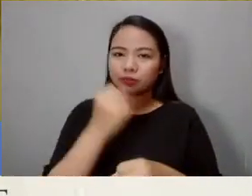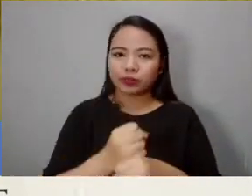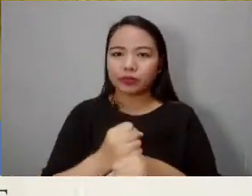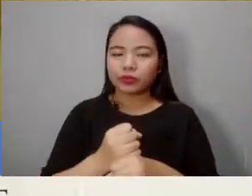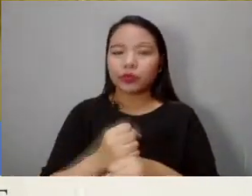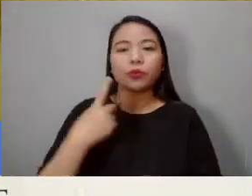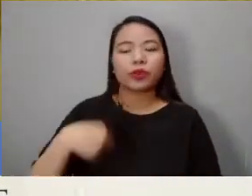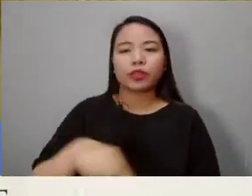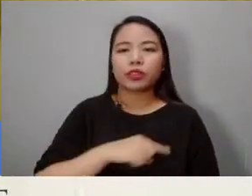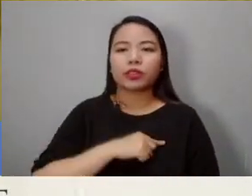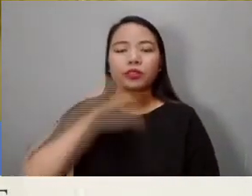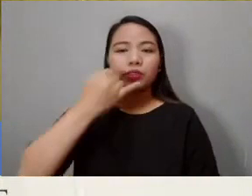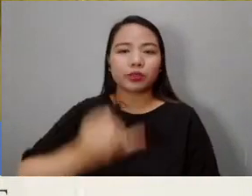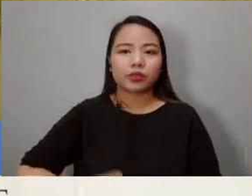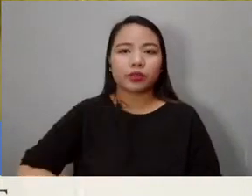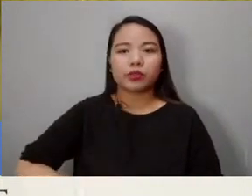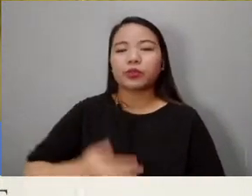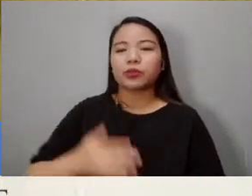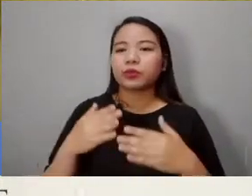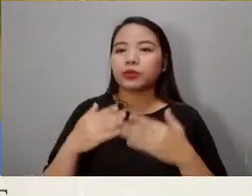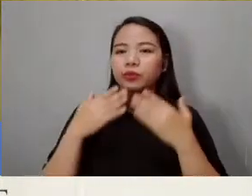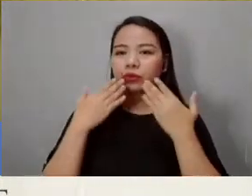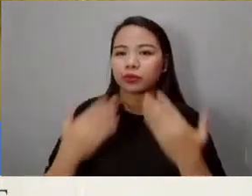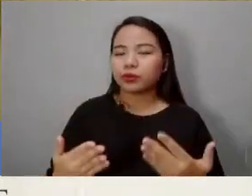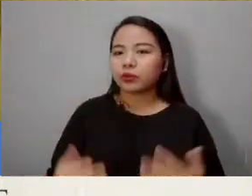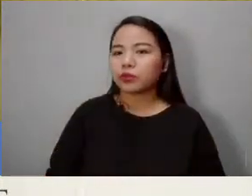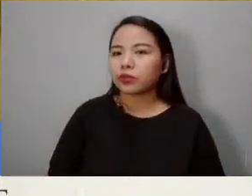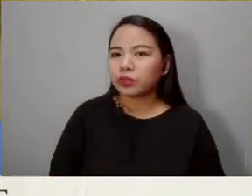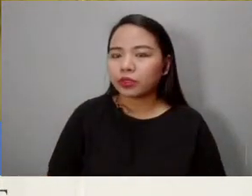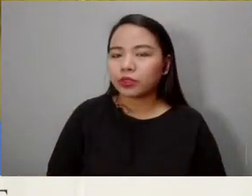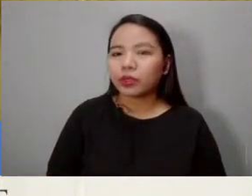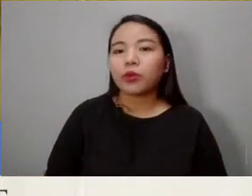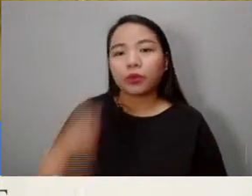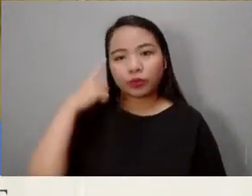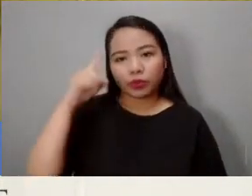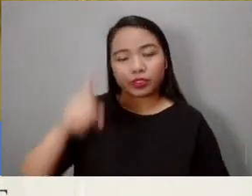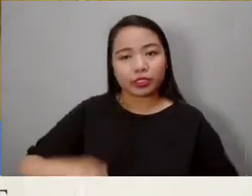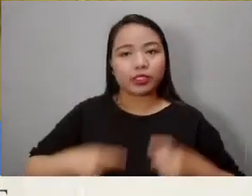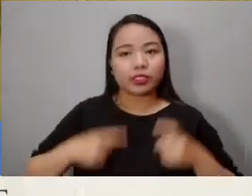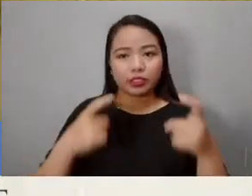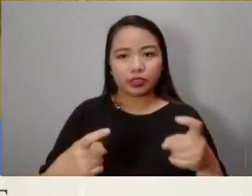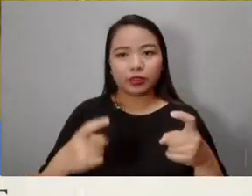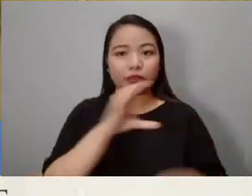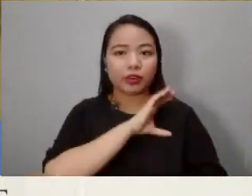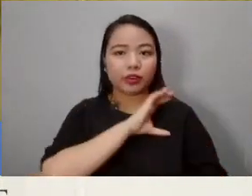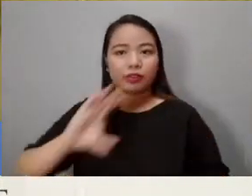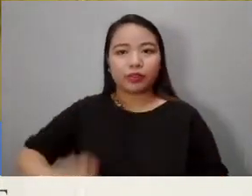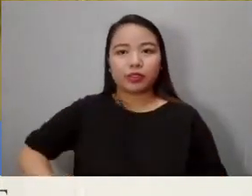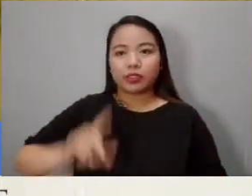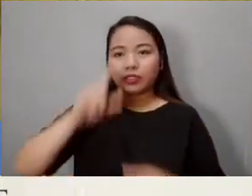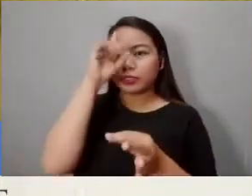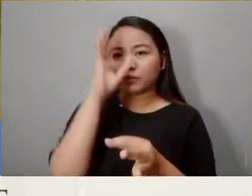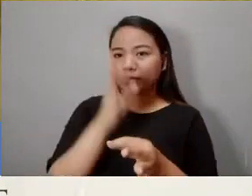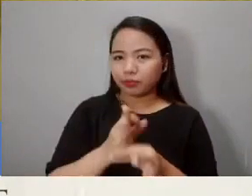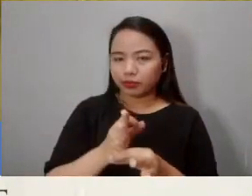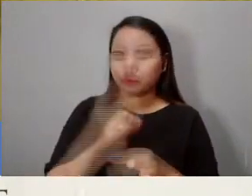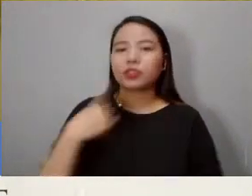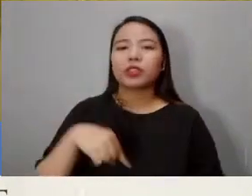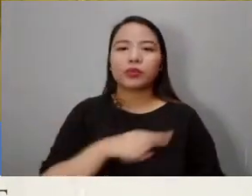be thankful for the gift of Christian faith that we have